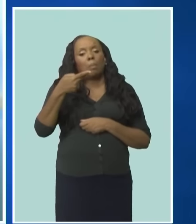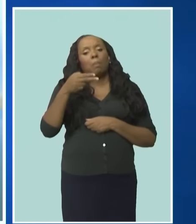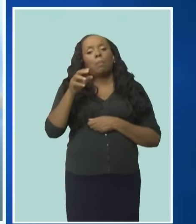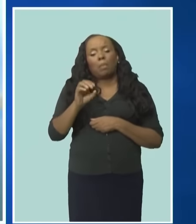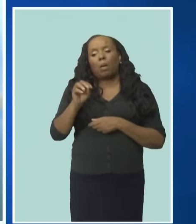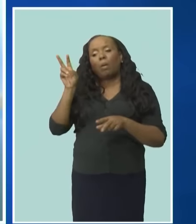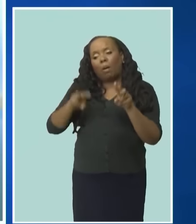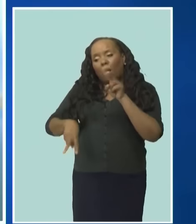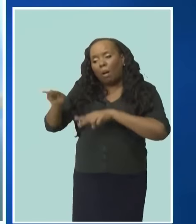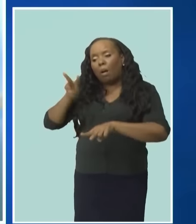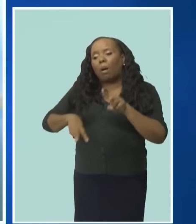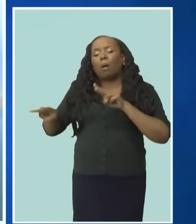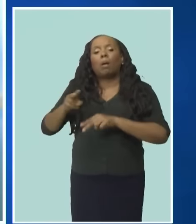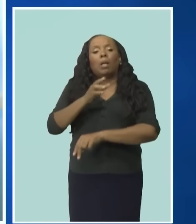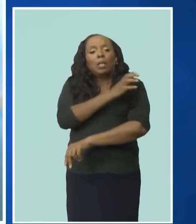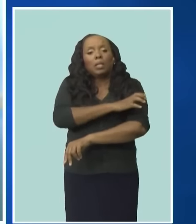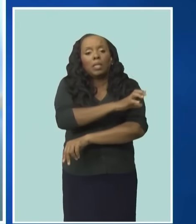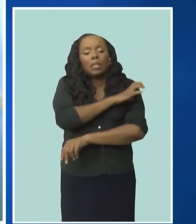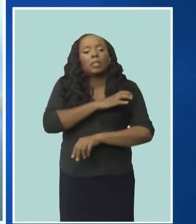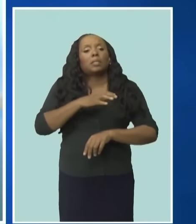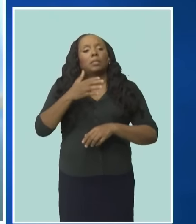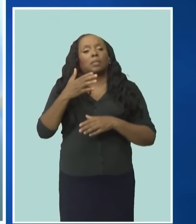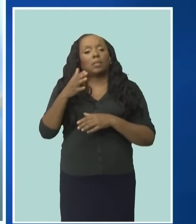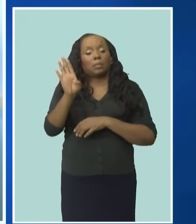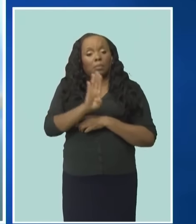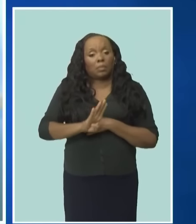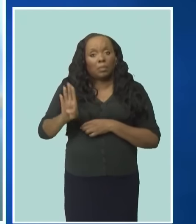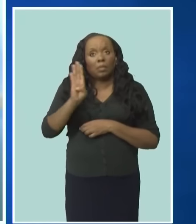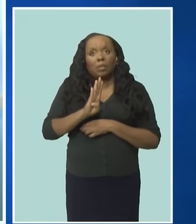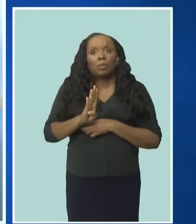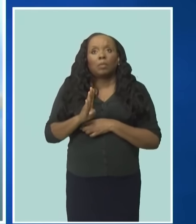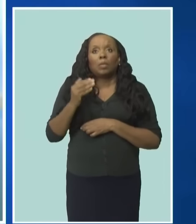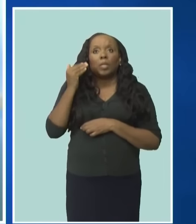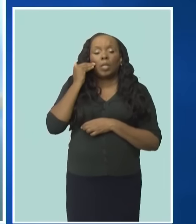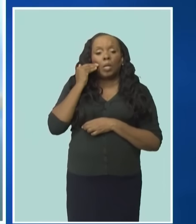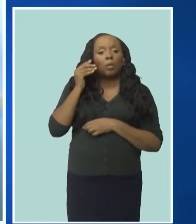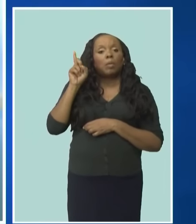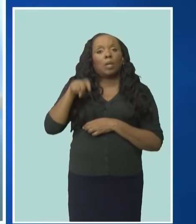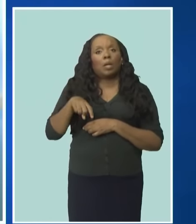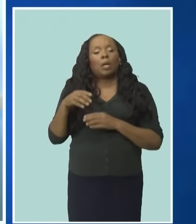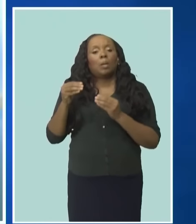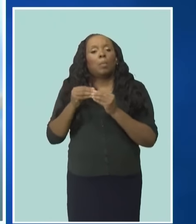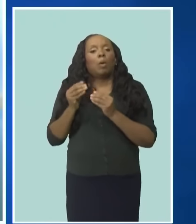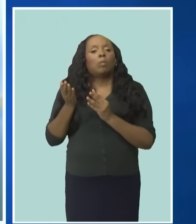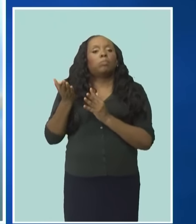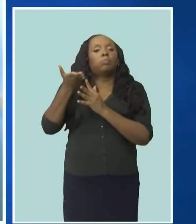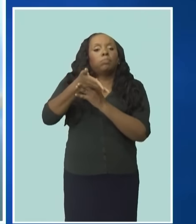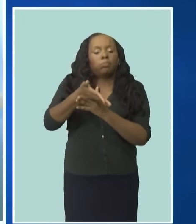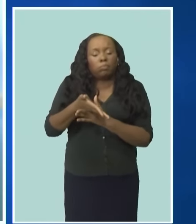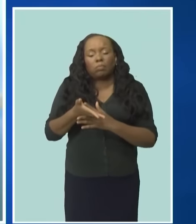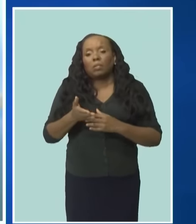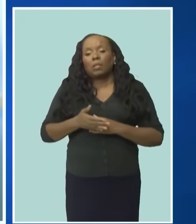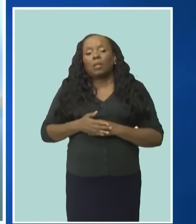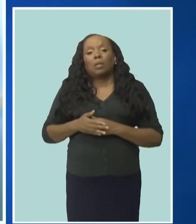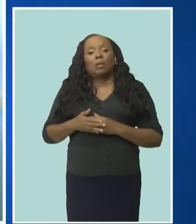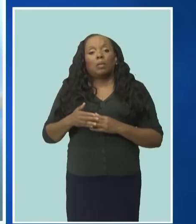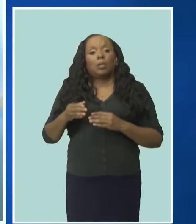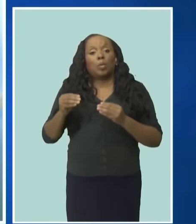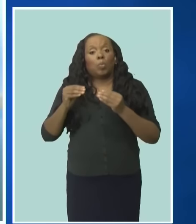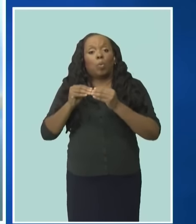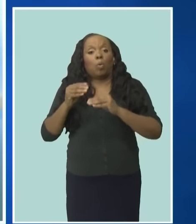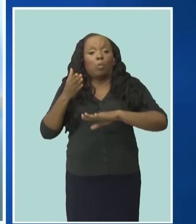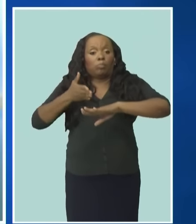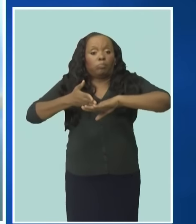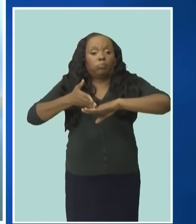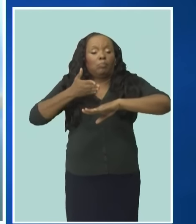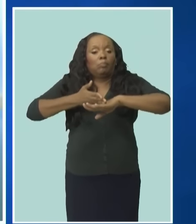in Barbados has highlighted the need for strategic smarting interventions. These comprehensive upgrades aim to bolster